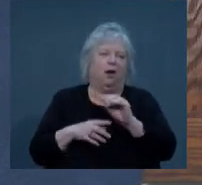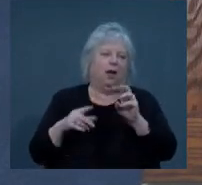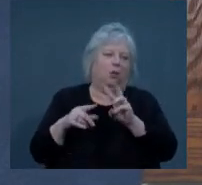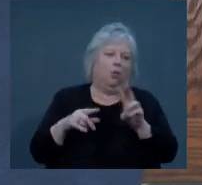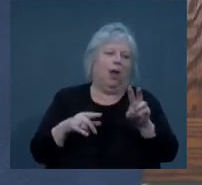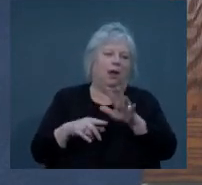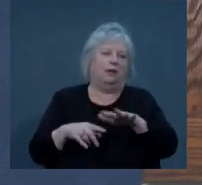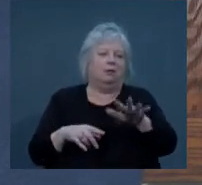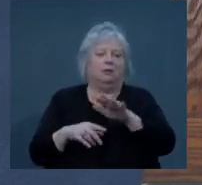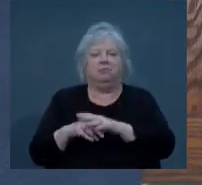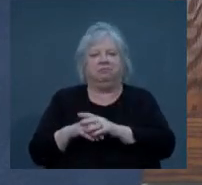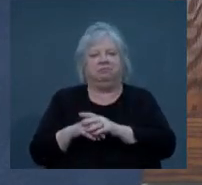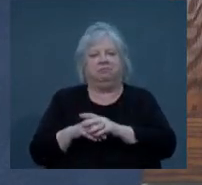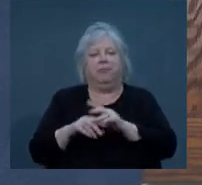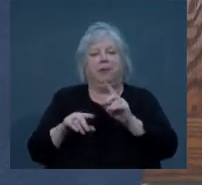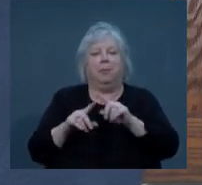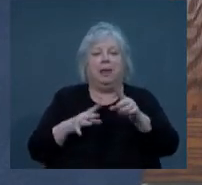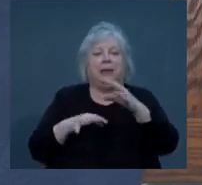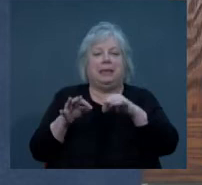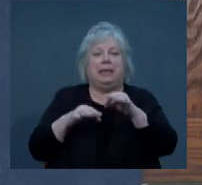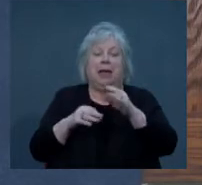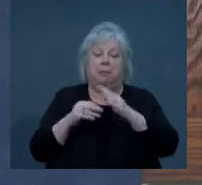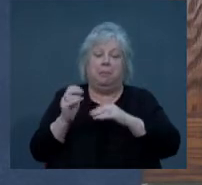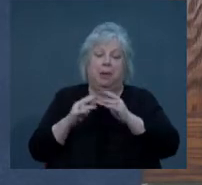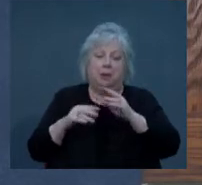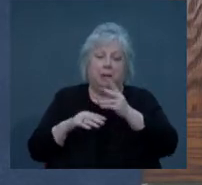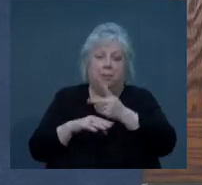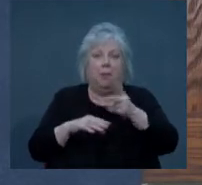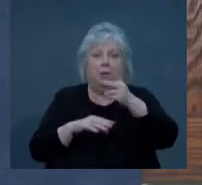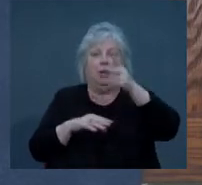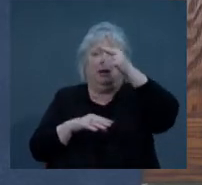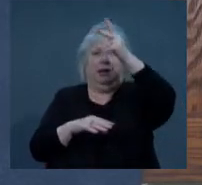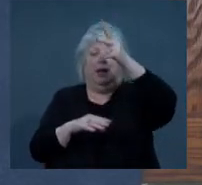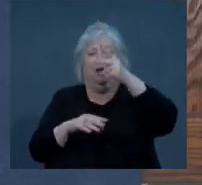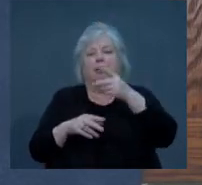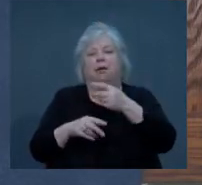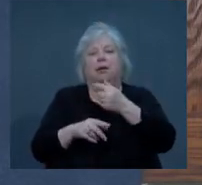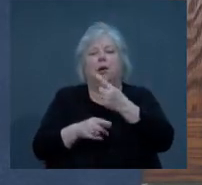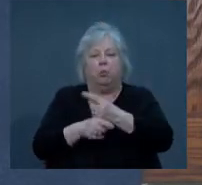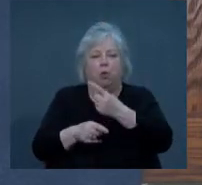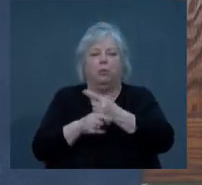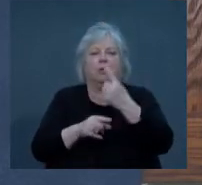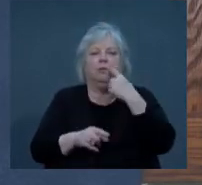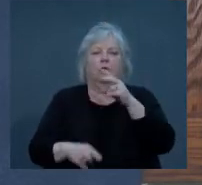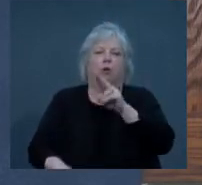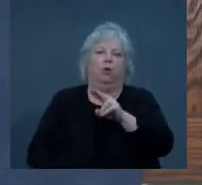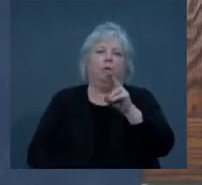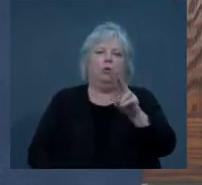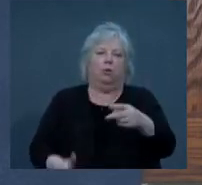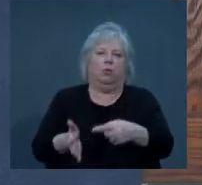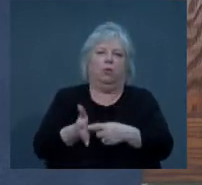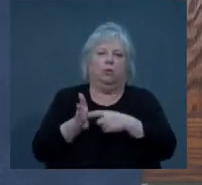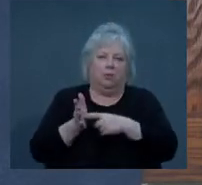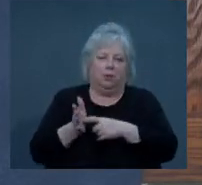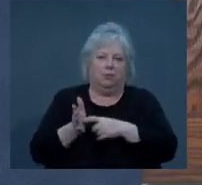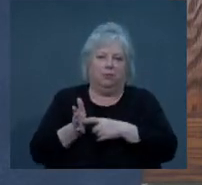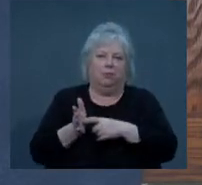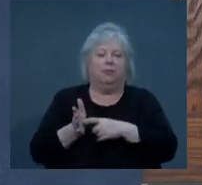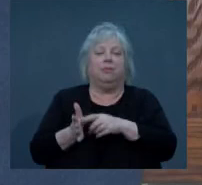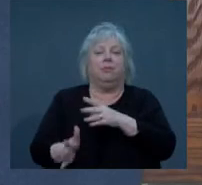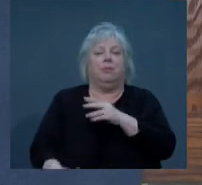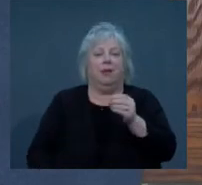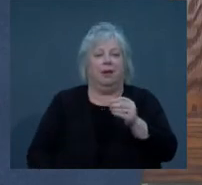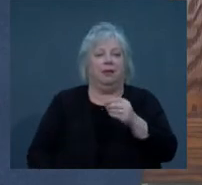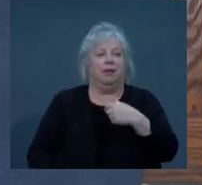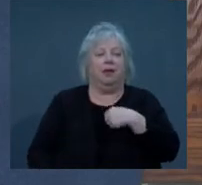west, and put up a parking deck appropriate to UU standards. Also, I would